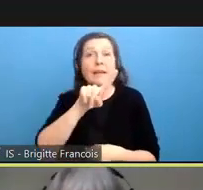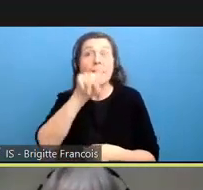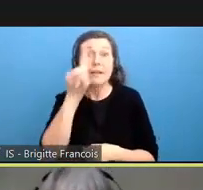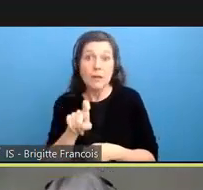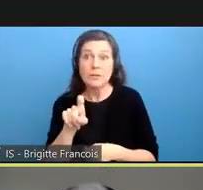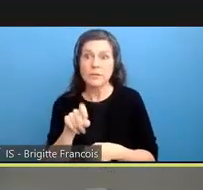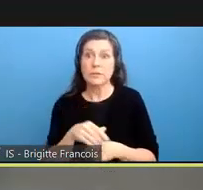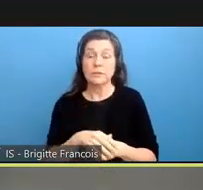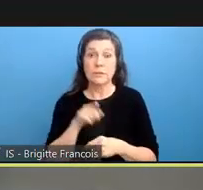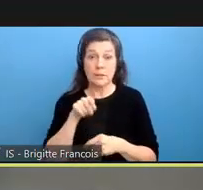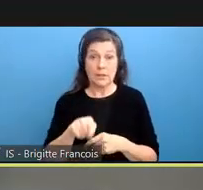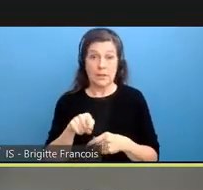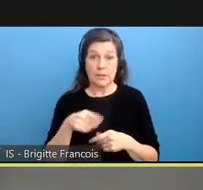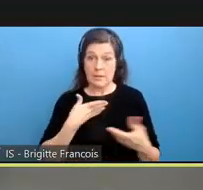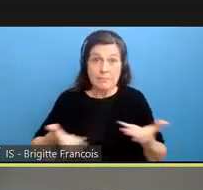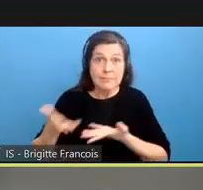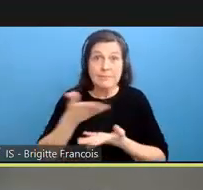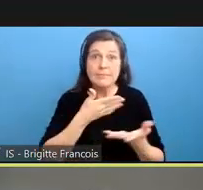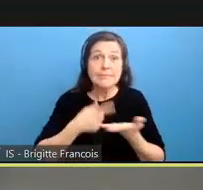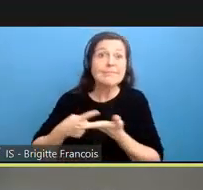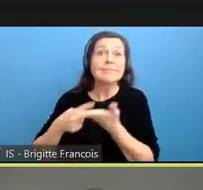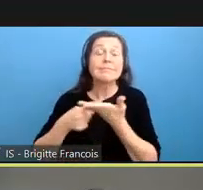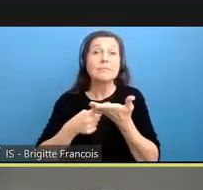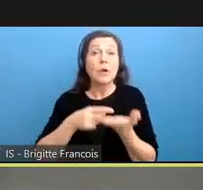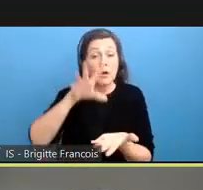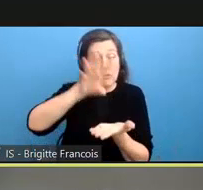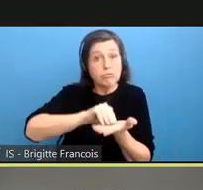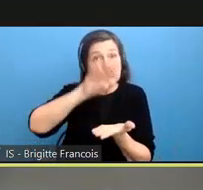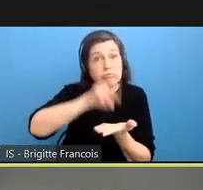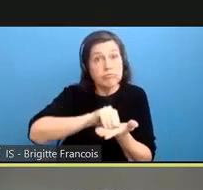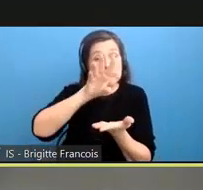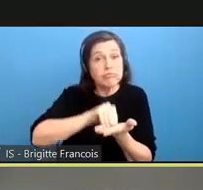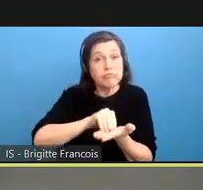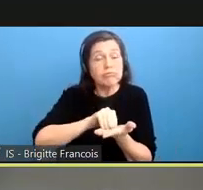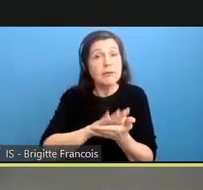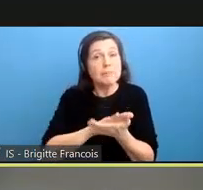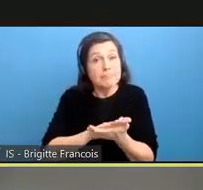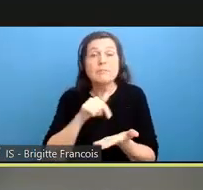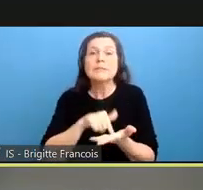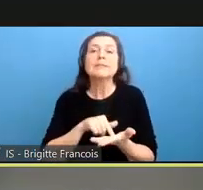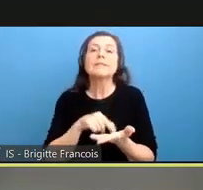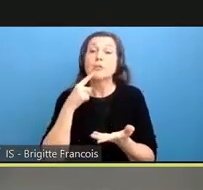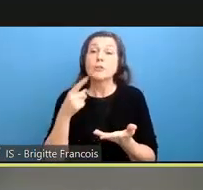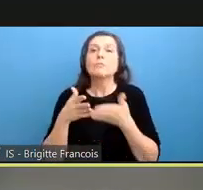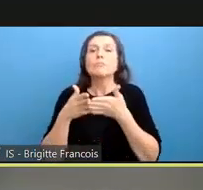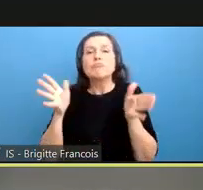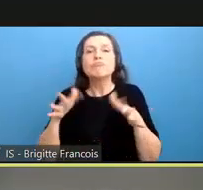going to be recorded. The bulk, the presentations and the general, all the discussion in the